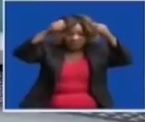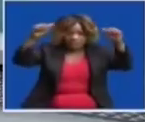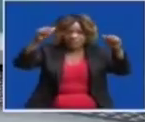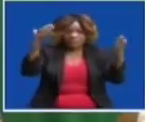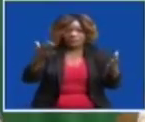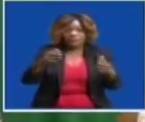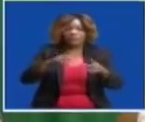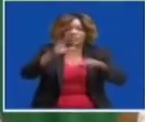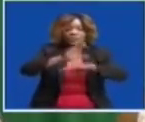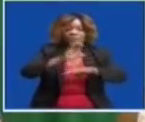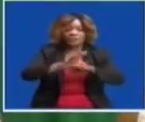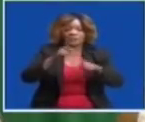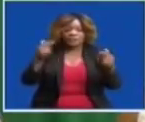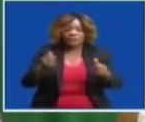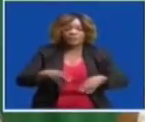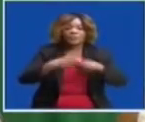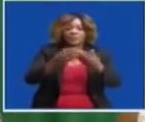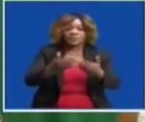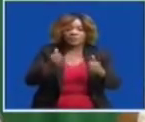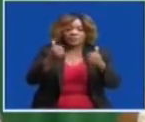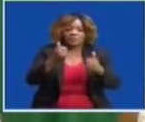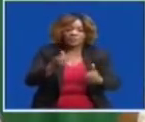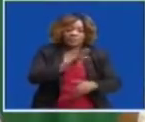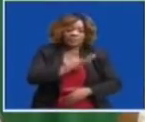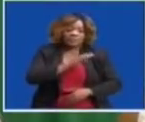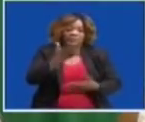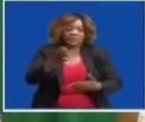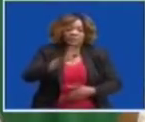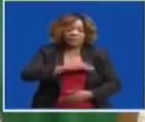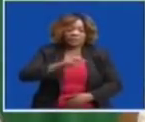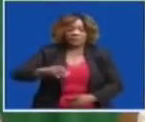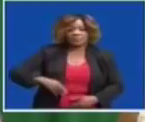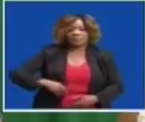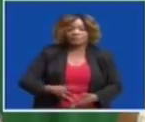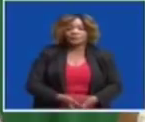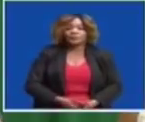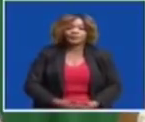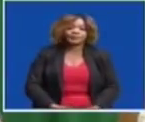big task of imparting good morals and values among its members.